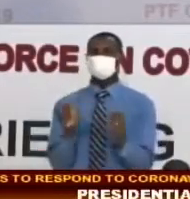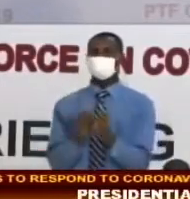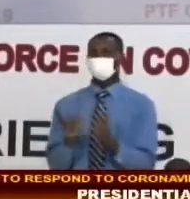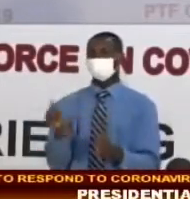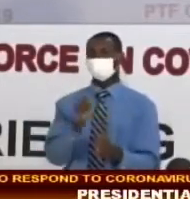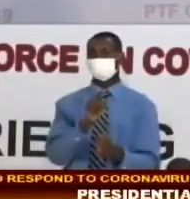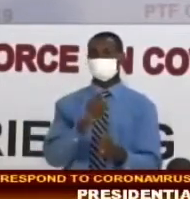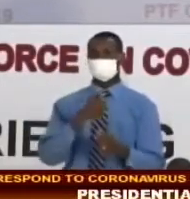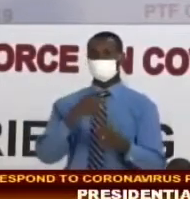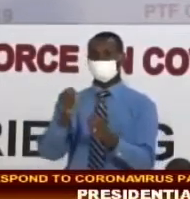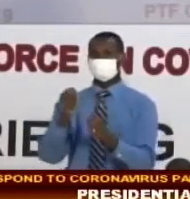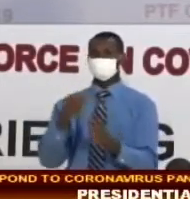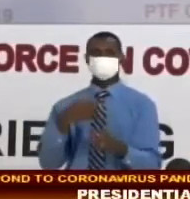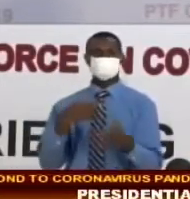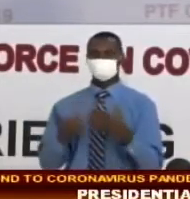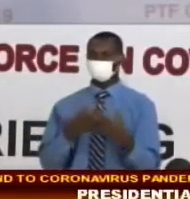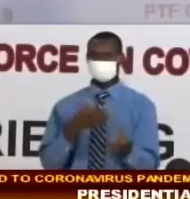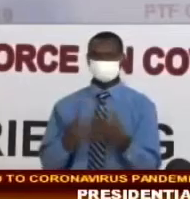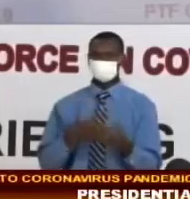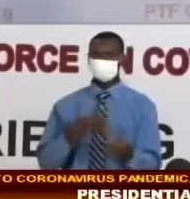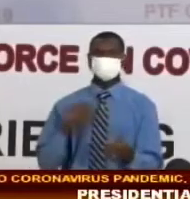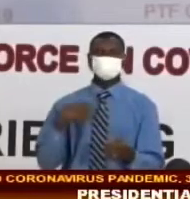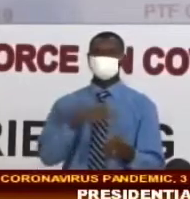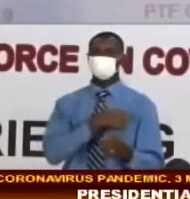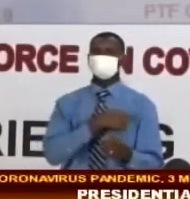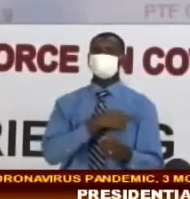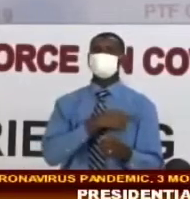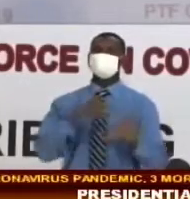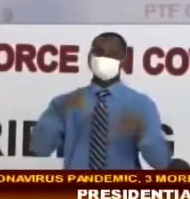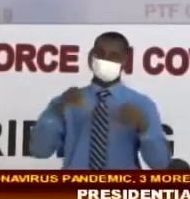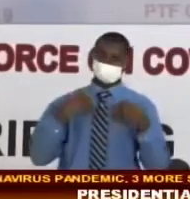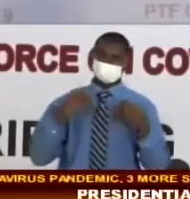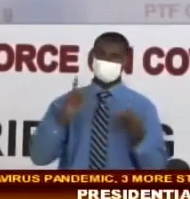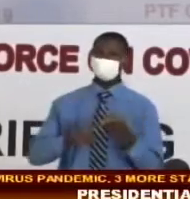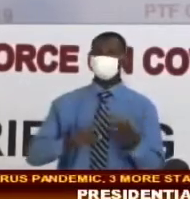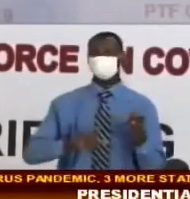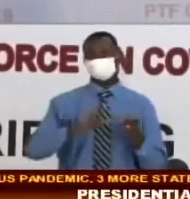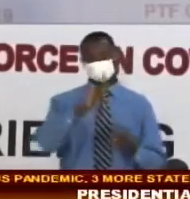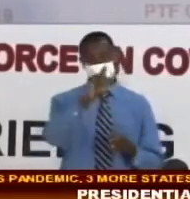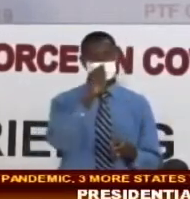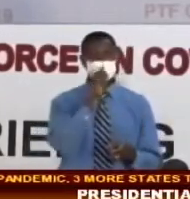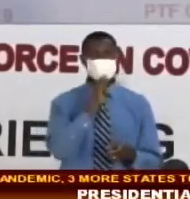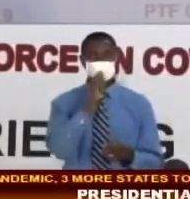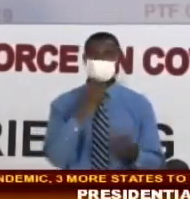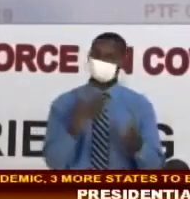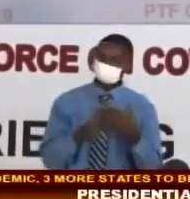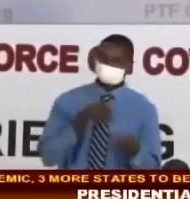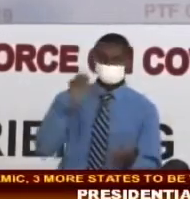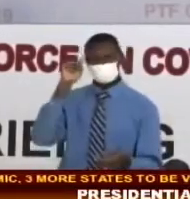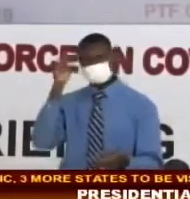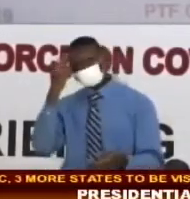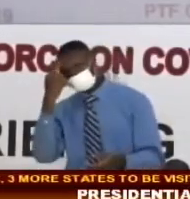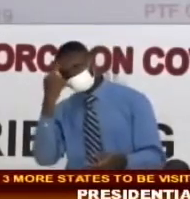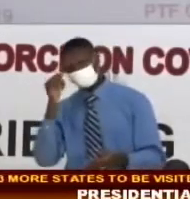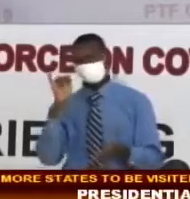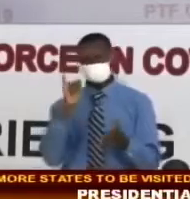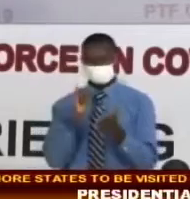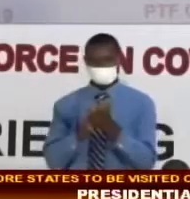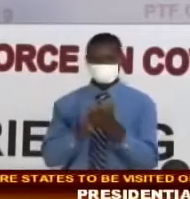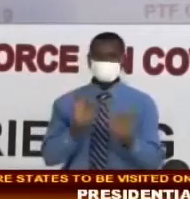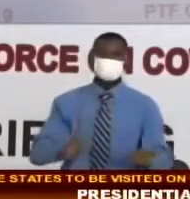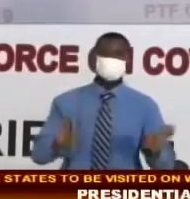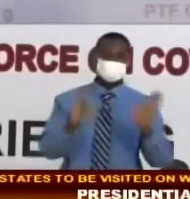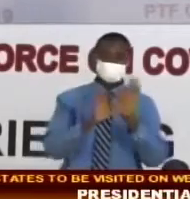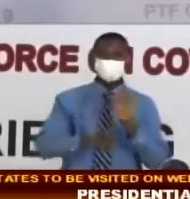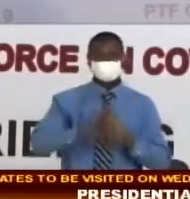whatever is approved or whoever is approved to fly privately, governor or no governor, is an essential trip and a